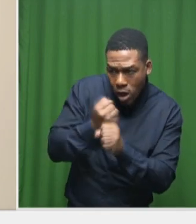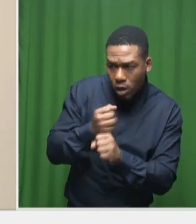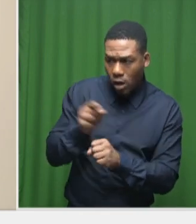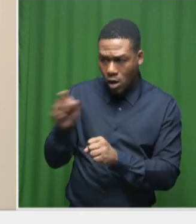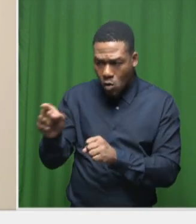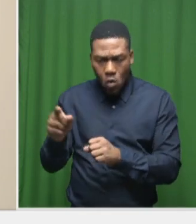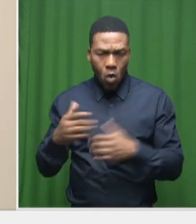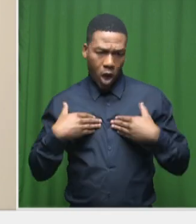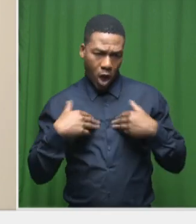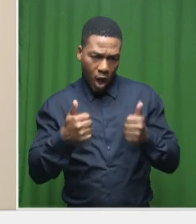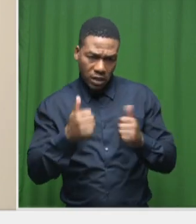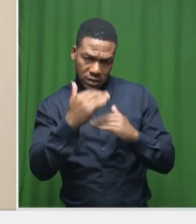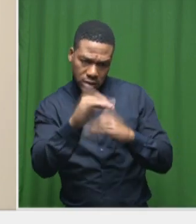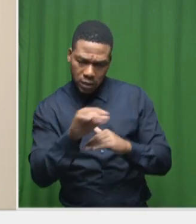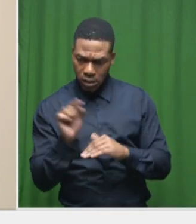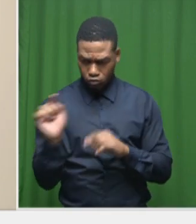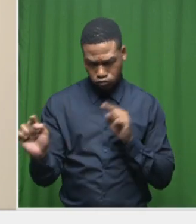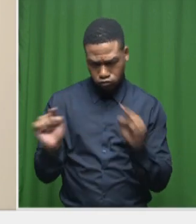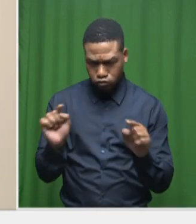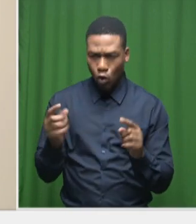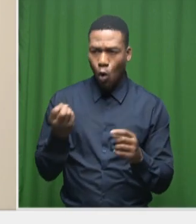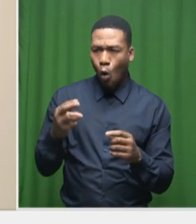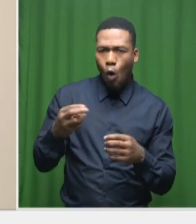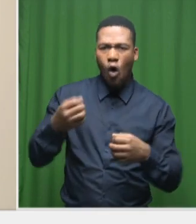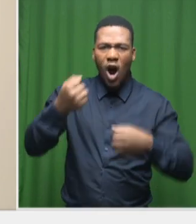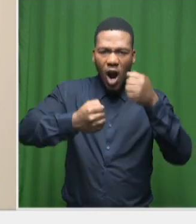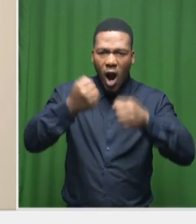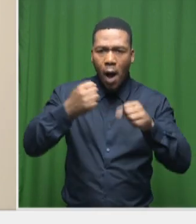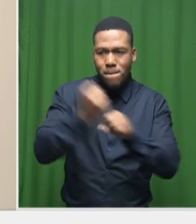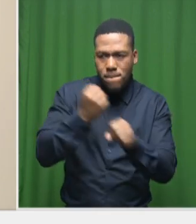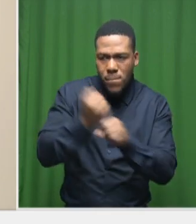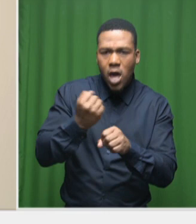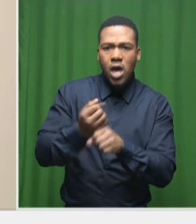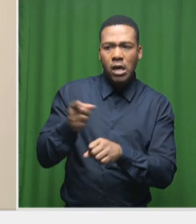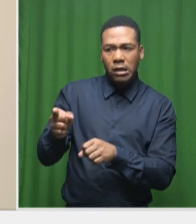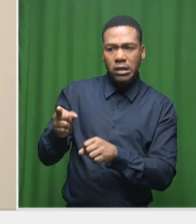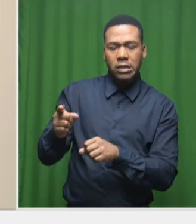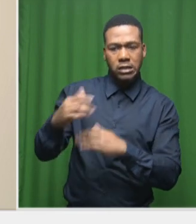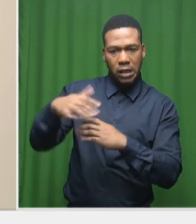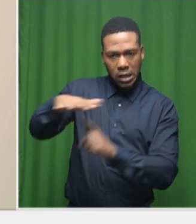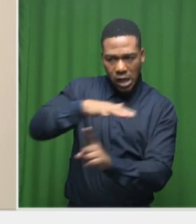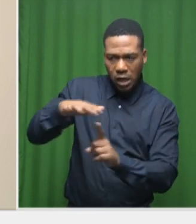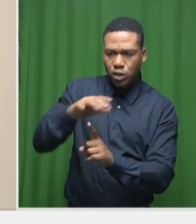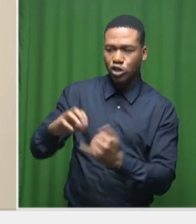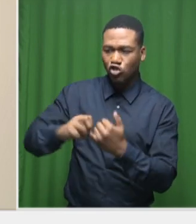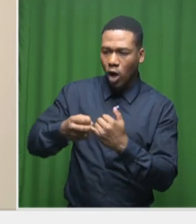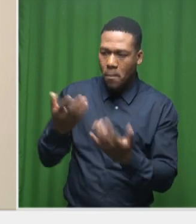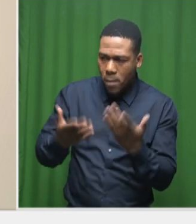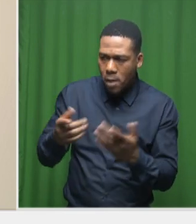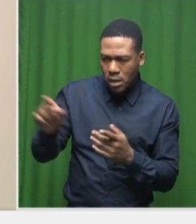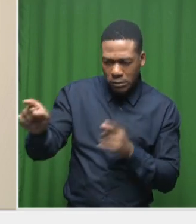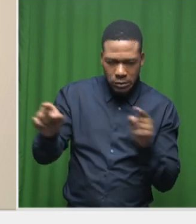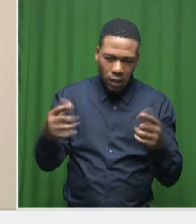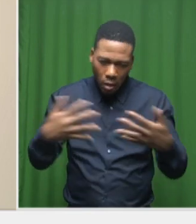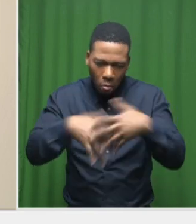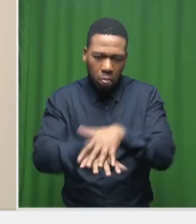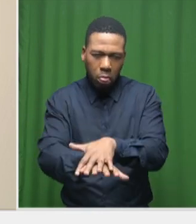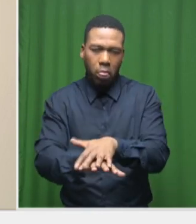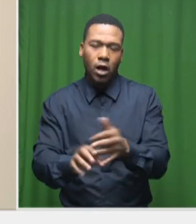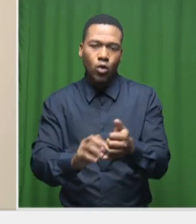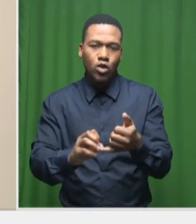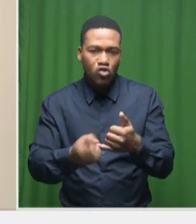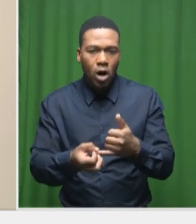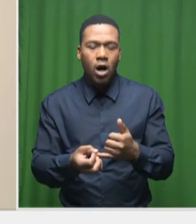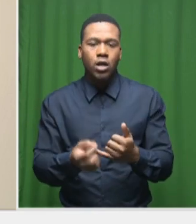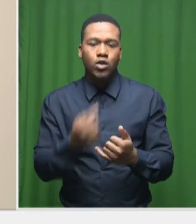whether from an automotive sector, and also in education. So again, I'm re-emphasizing to say we have facilities,